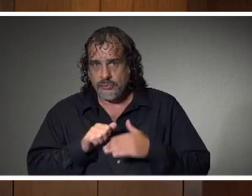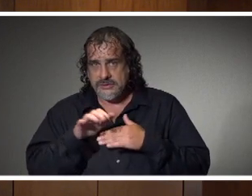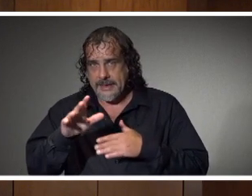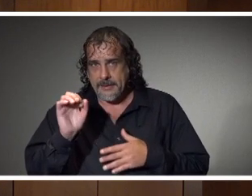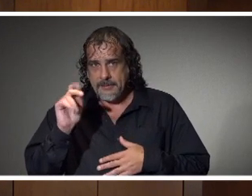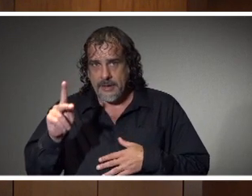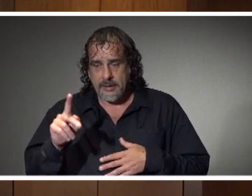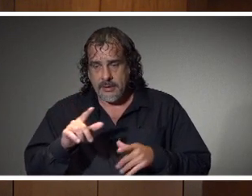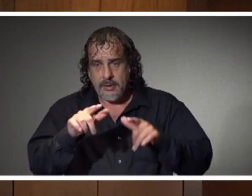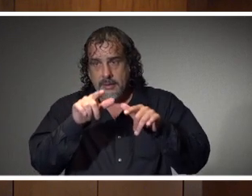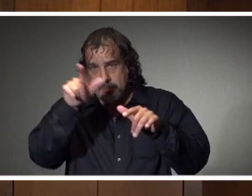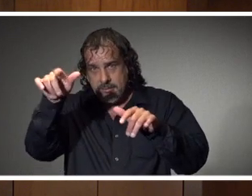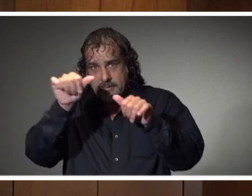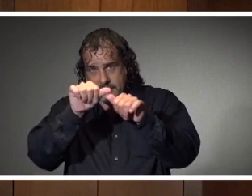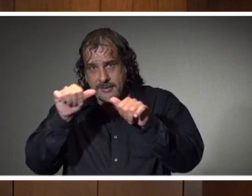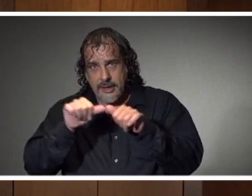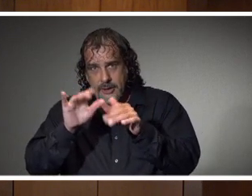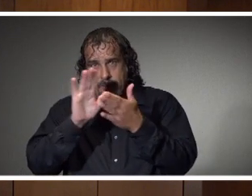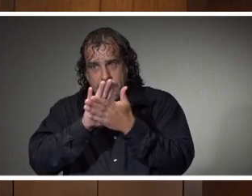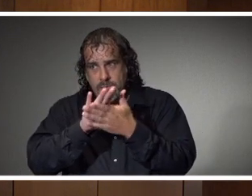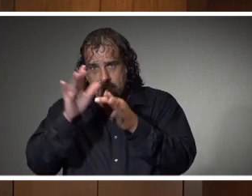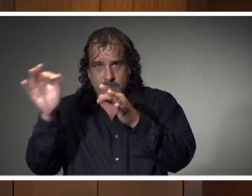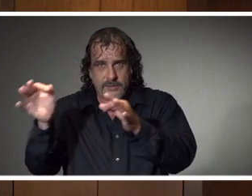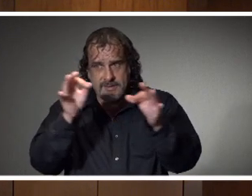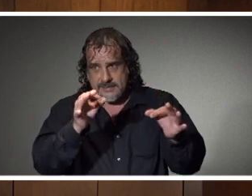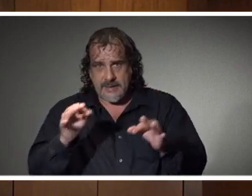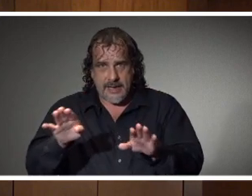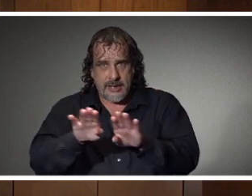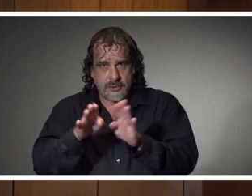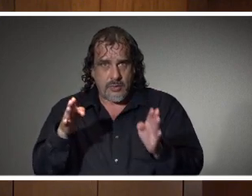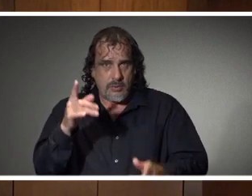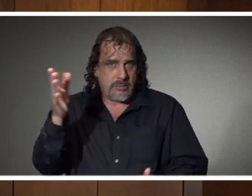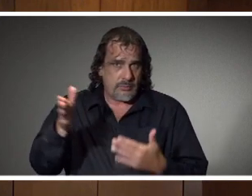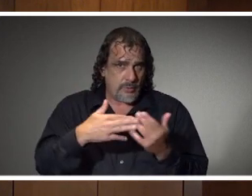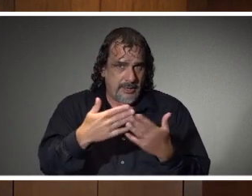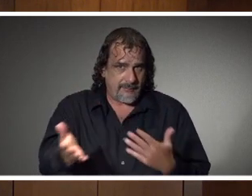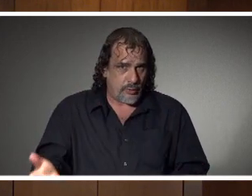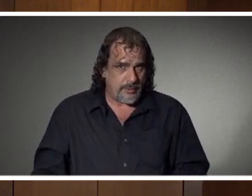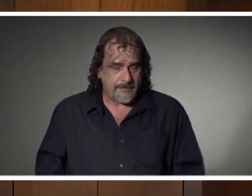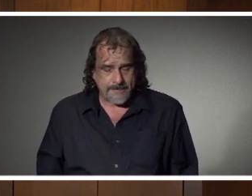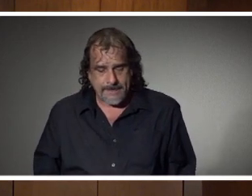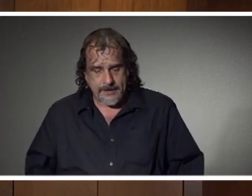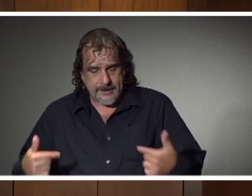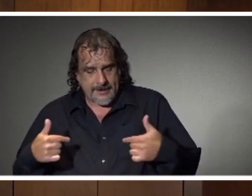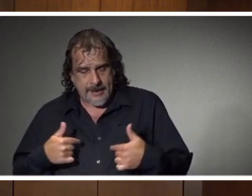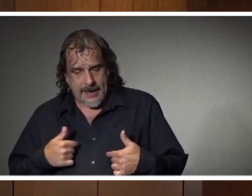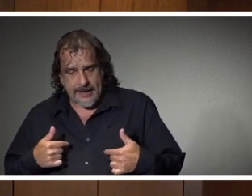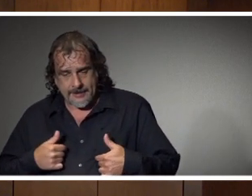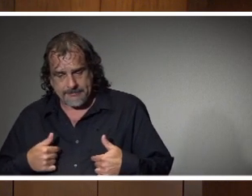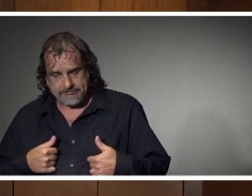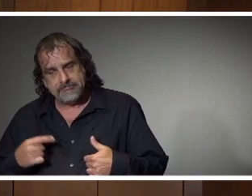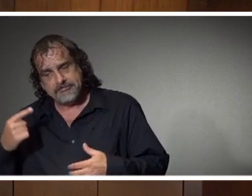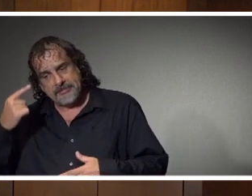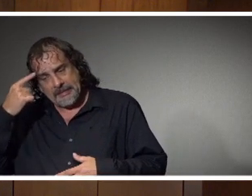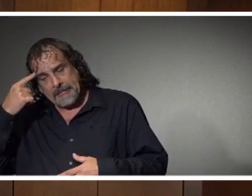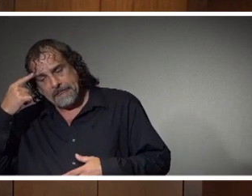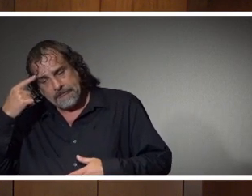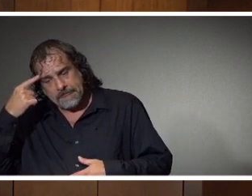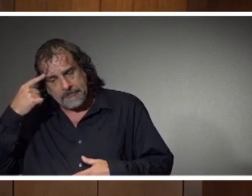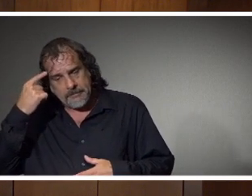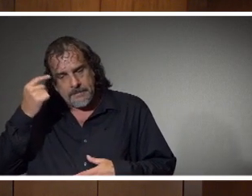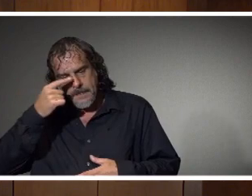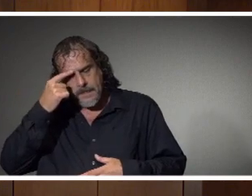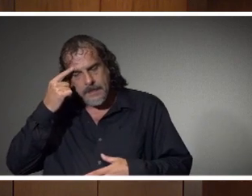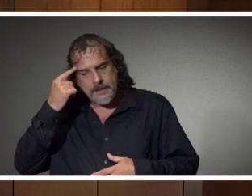The local school districts will make their decisions, but I am inclined to see, I